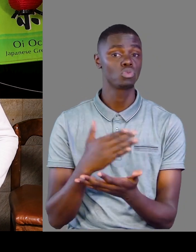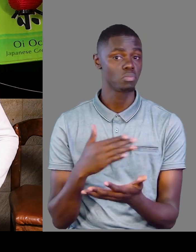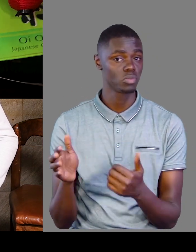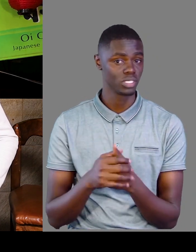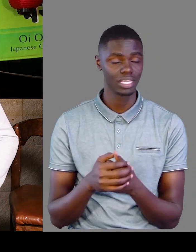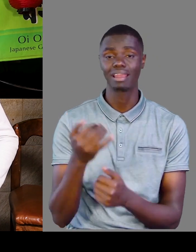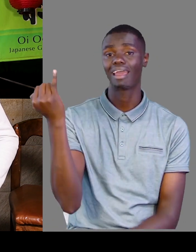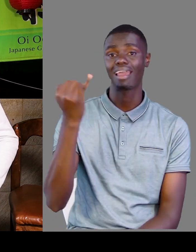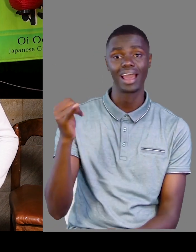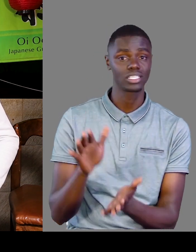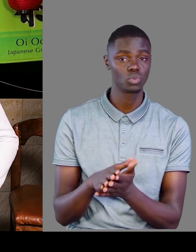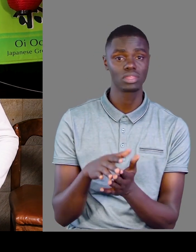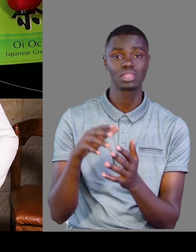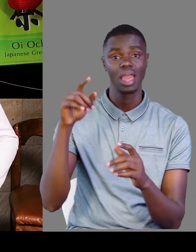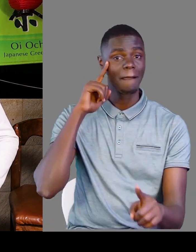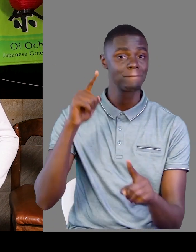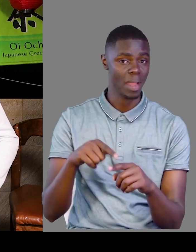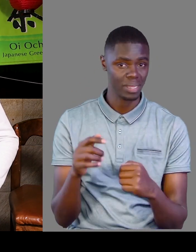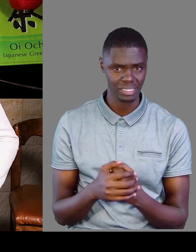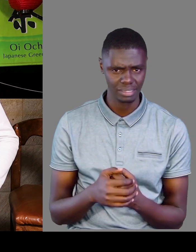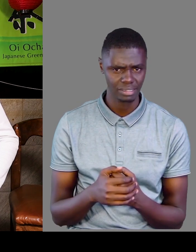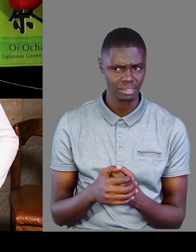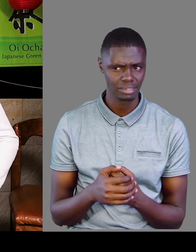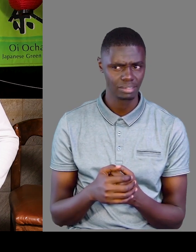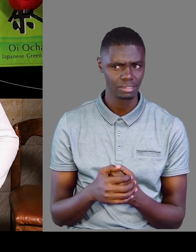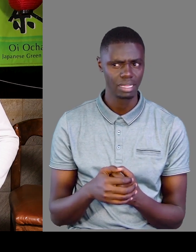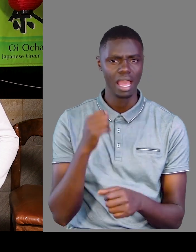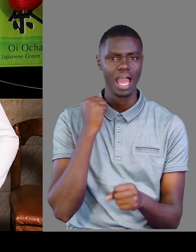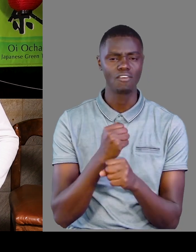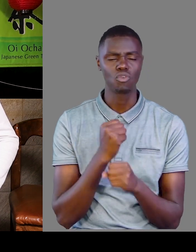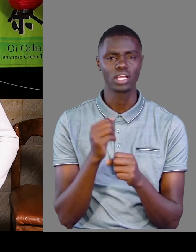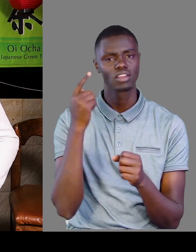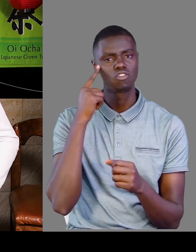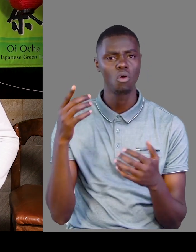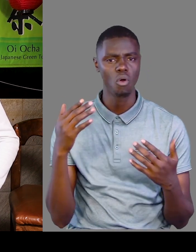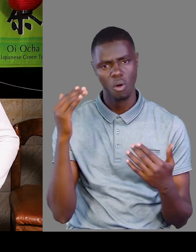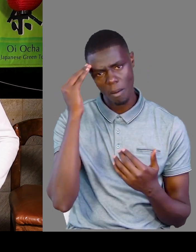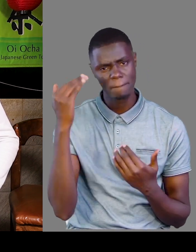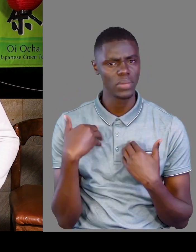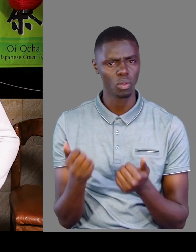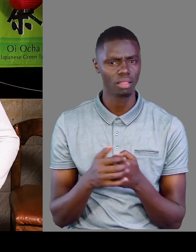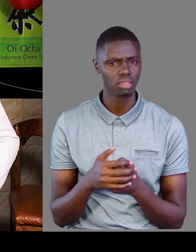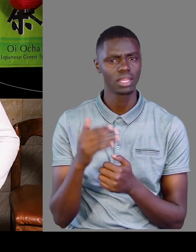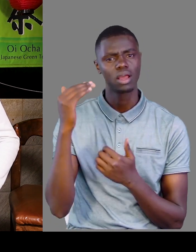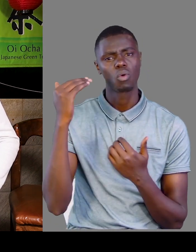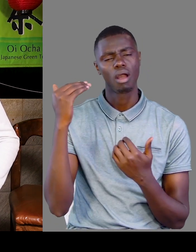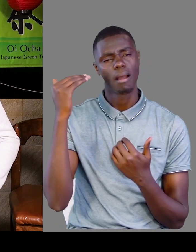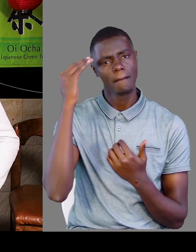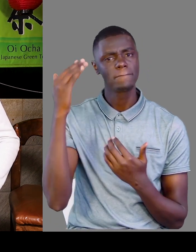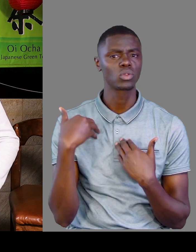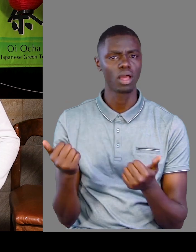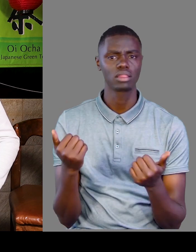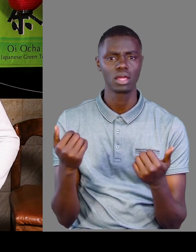music like art with purpose. Yeah. So nimekuwa nimefanya kazi na watu wa mental health. Yeah. Na kwa watu wa mental